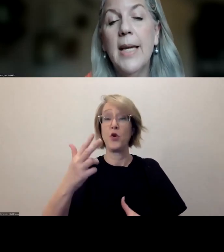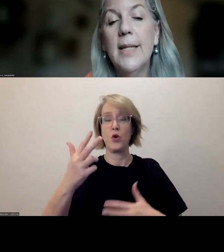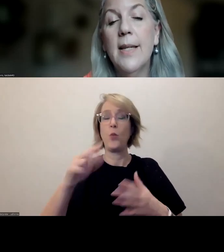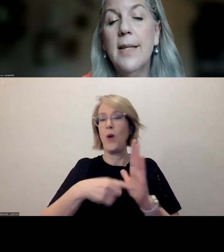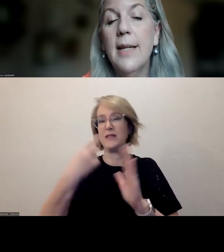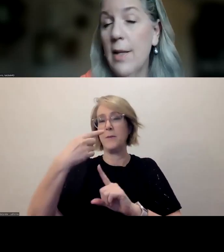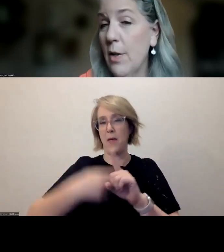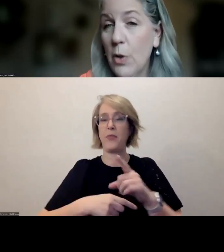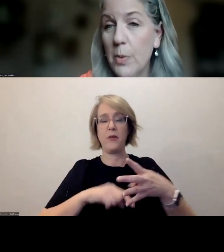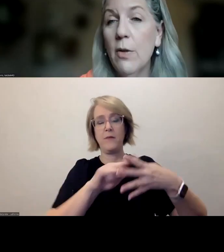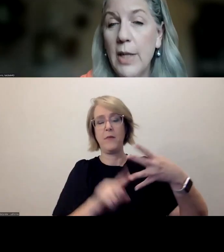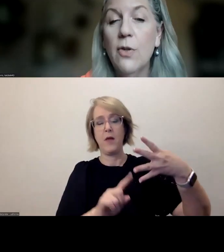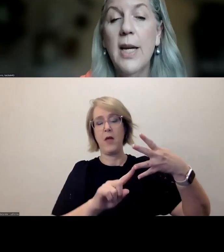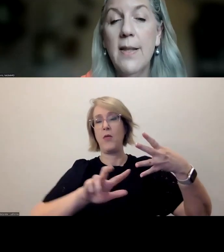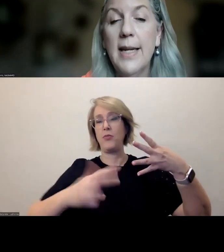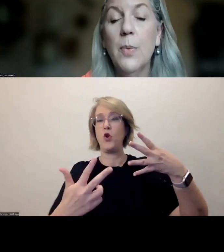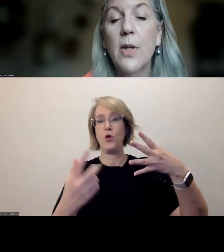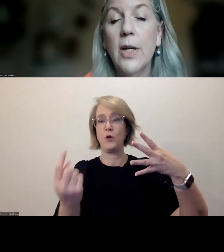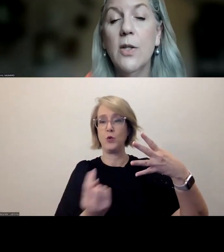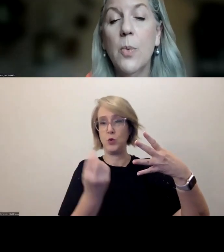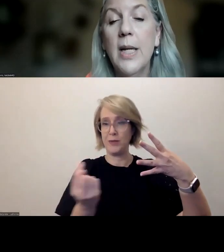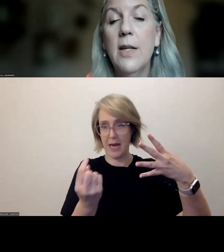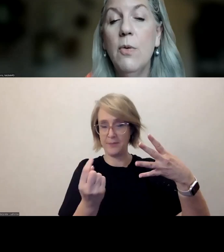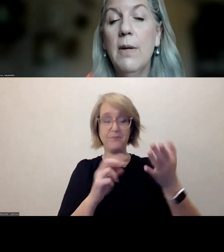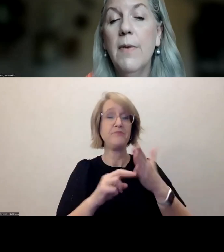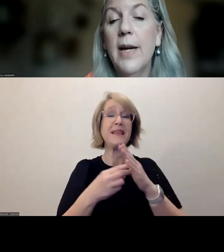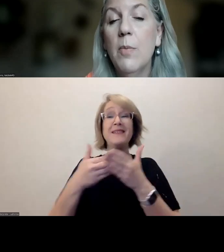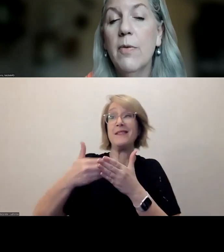So it was held yesterday. The next one is August